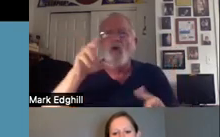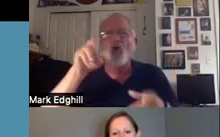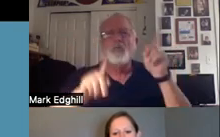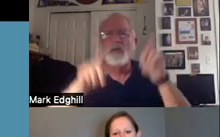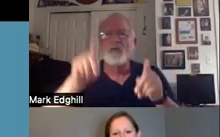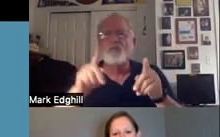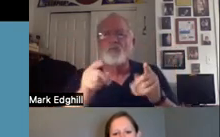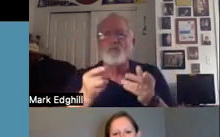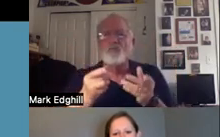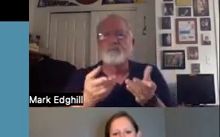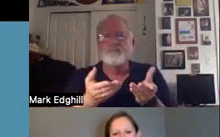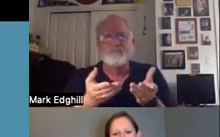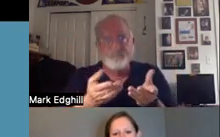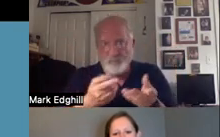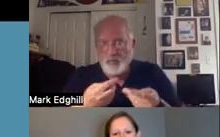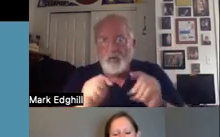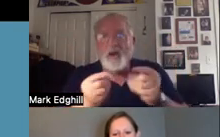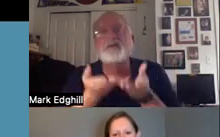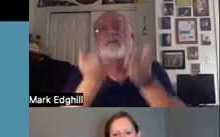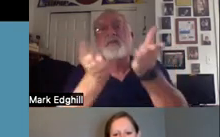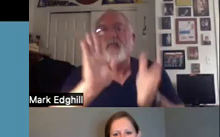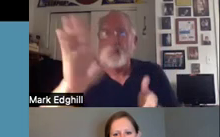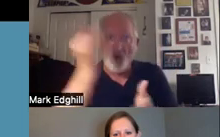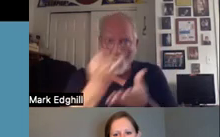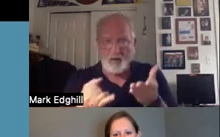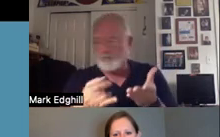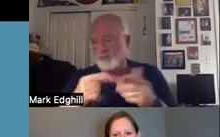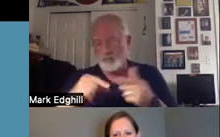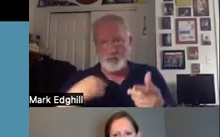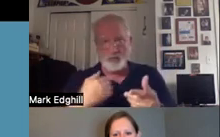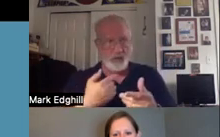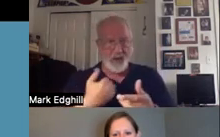This year we're providing things like, you know, providing to 100 people